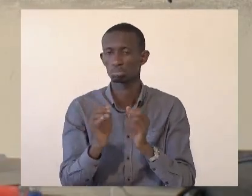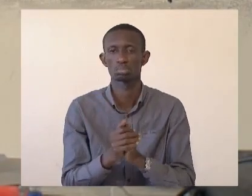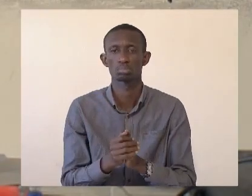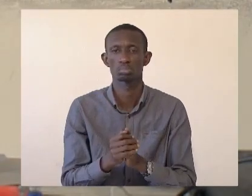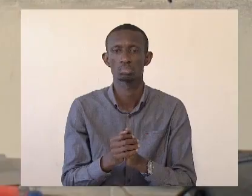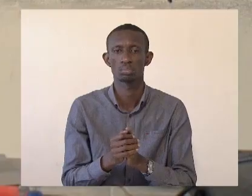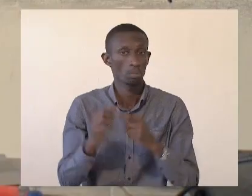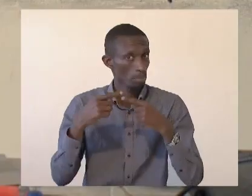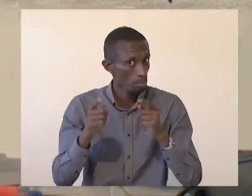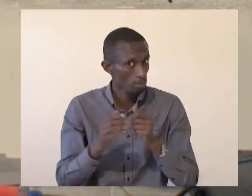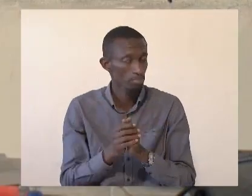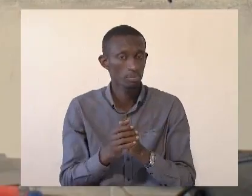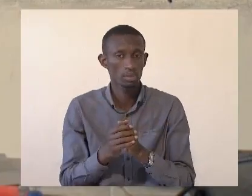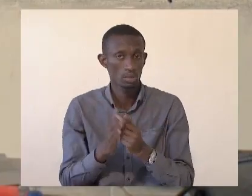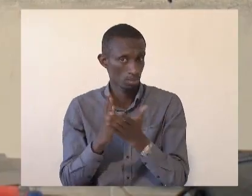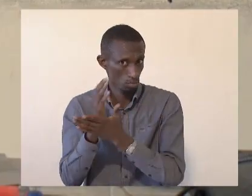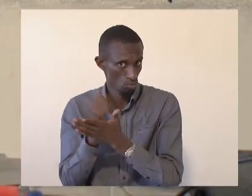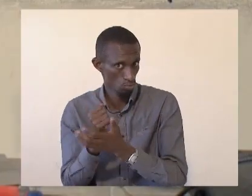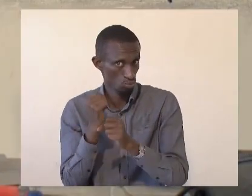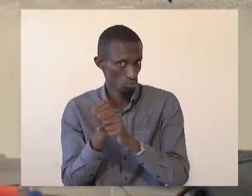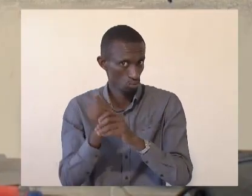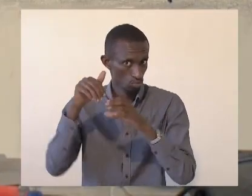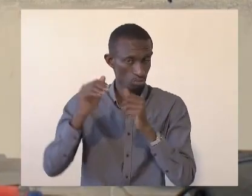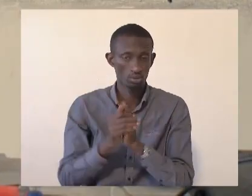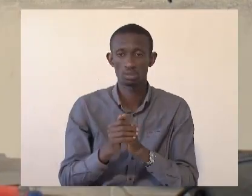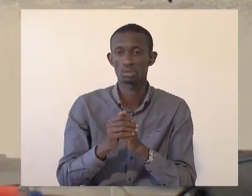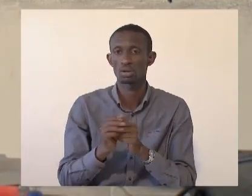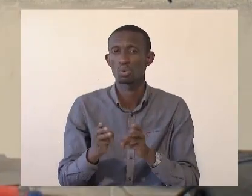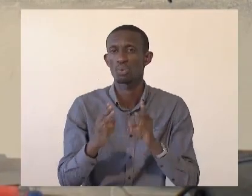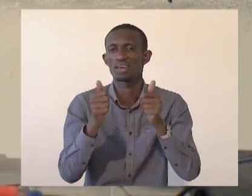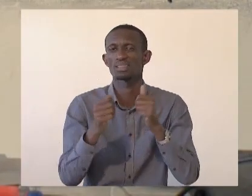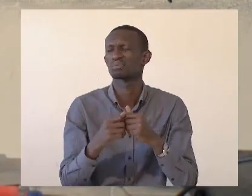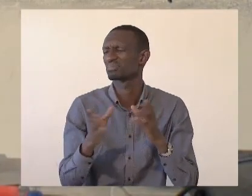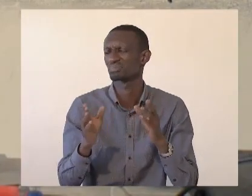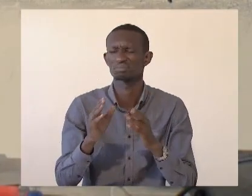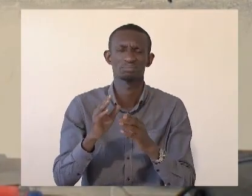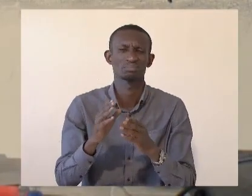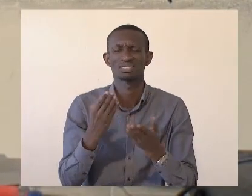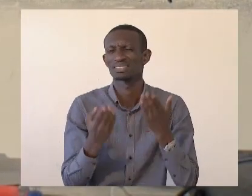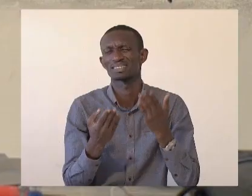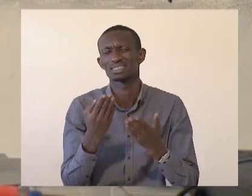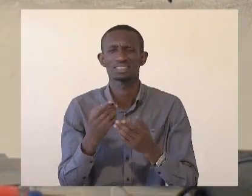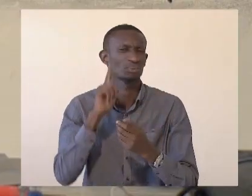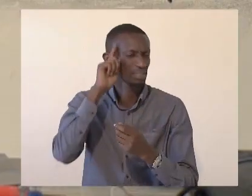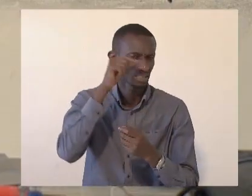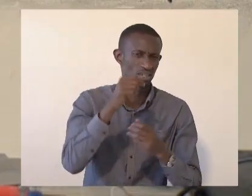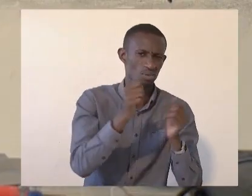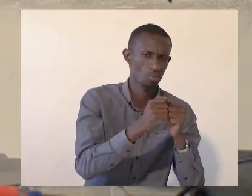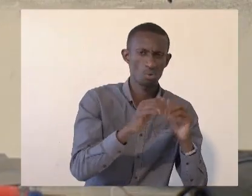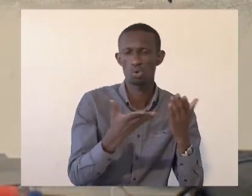we are not working in an aqueous medium, then there is no need of considering whether it is soluble or insoluble.